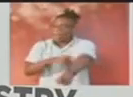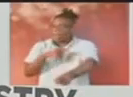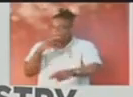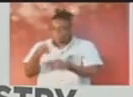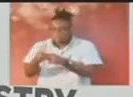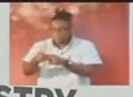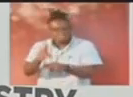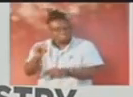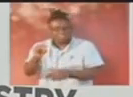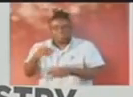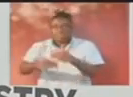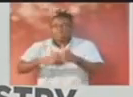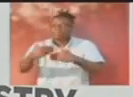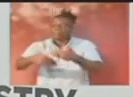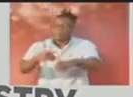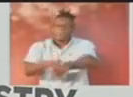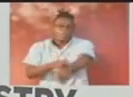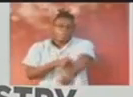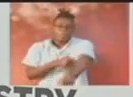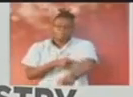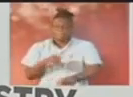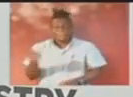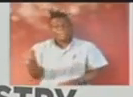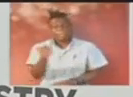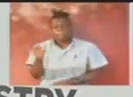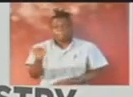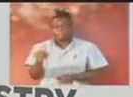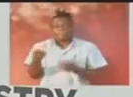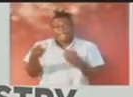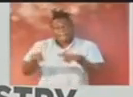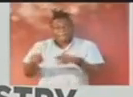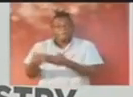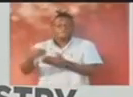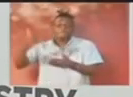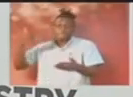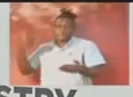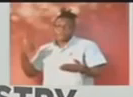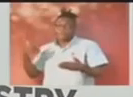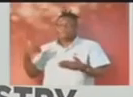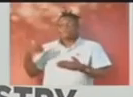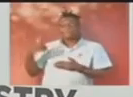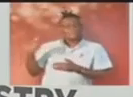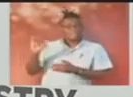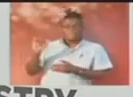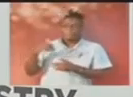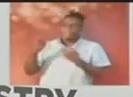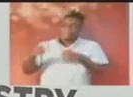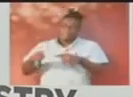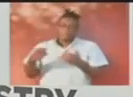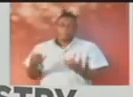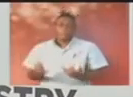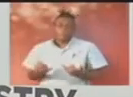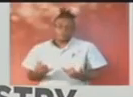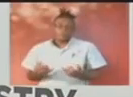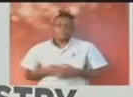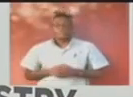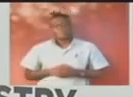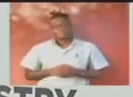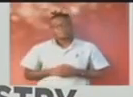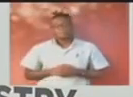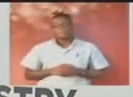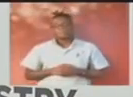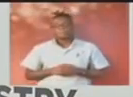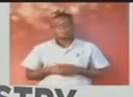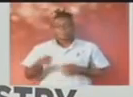past and will continue to be used. The reason, as I mentioned, that it receives an emergency